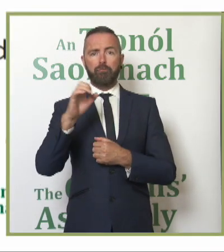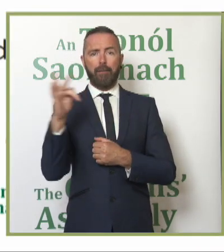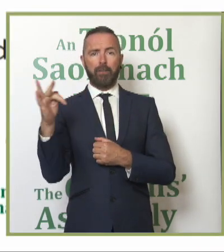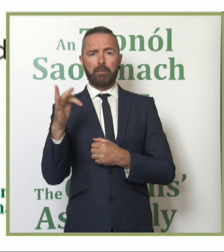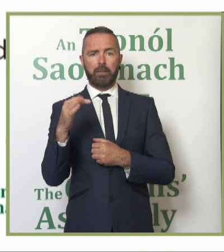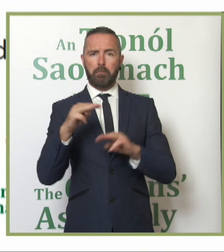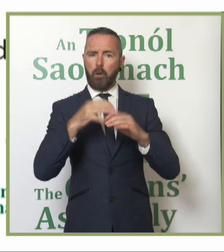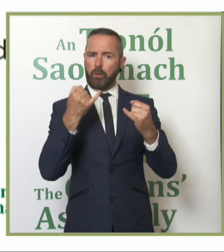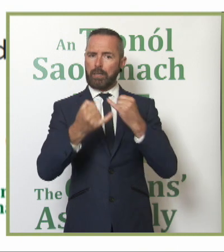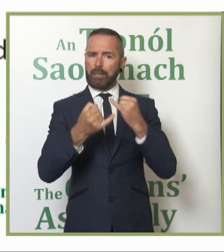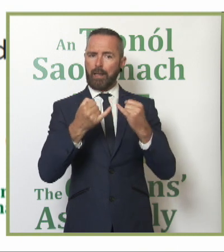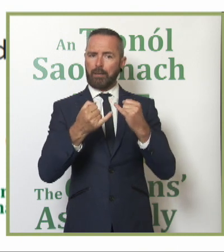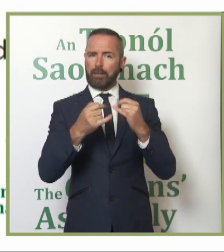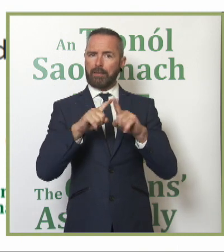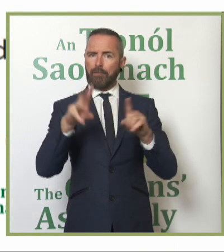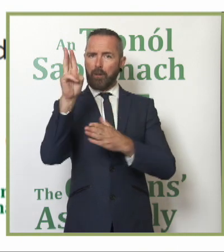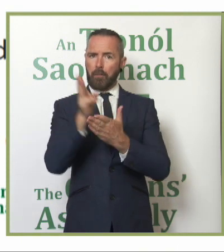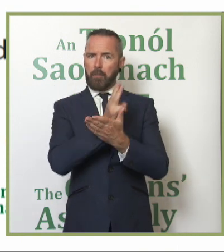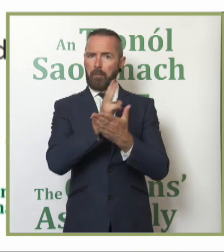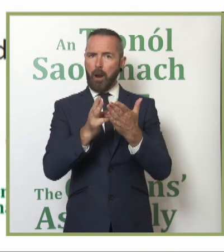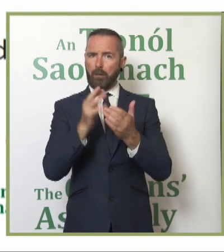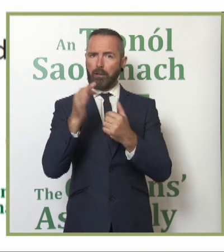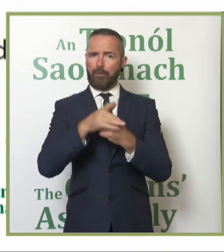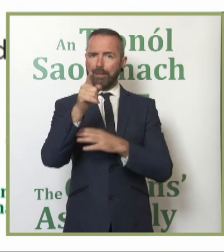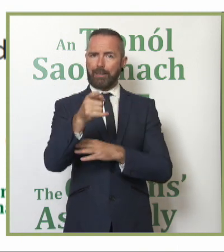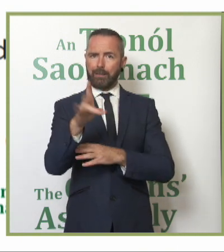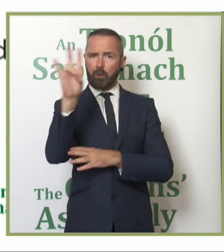of the question have been specified by the Oireachtas,